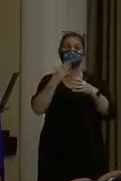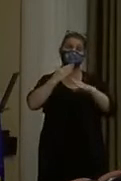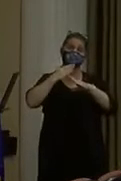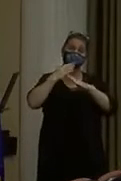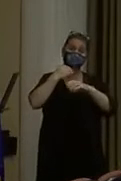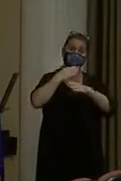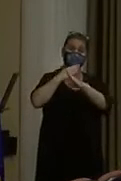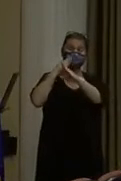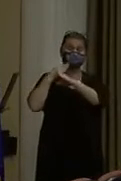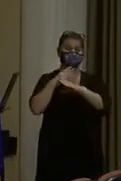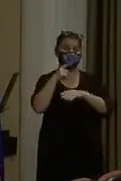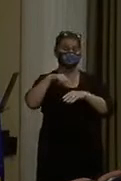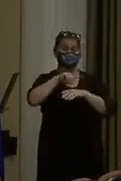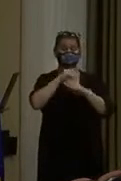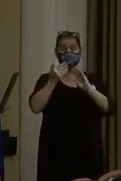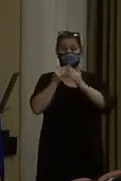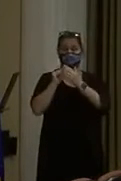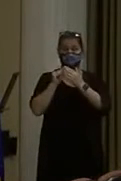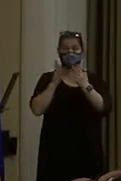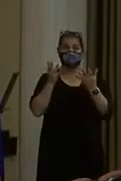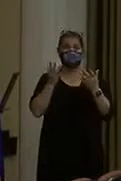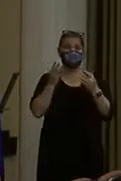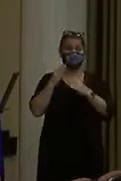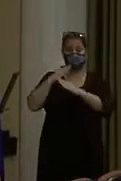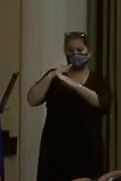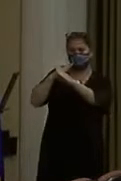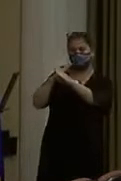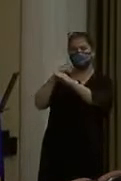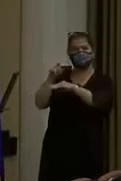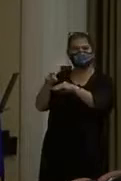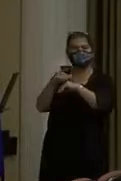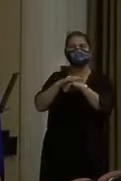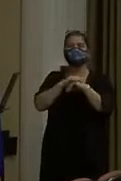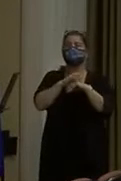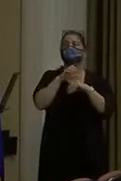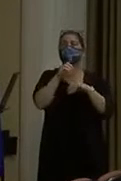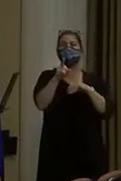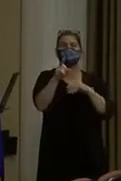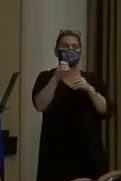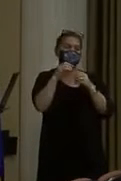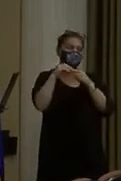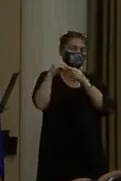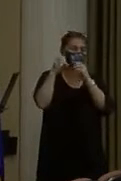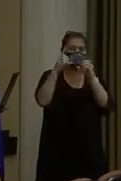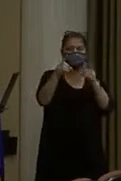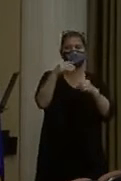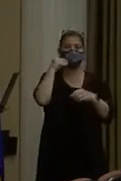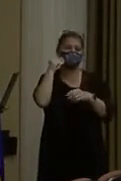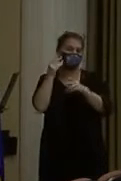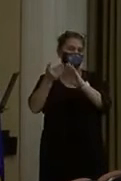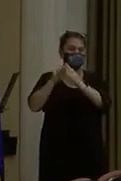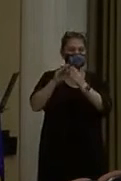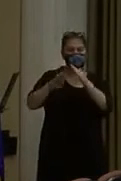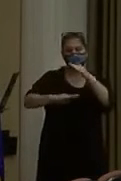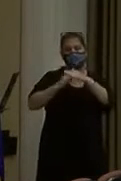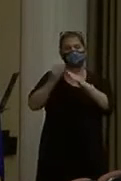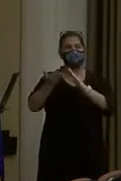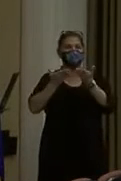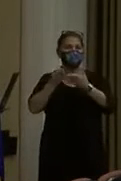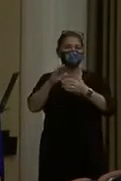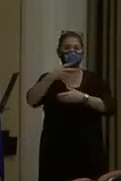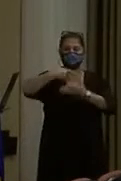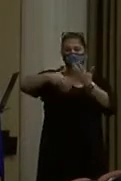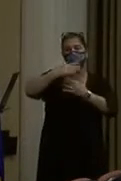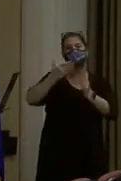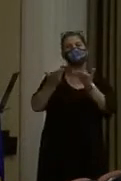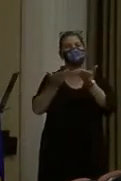these communities have access to various programs, health services, special education, home and community-based services, social